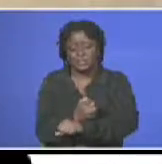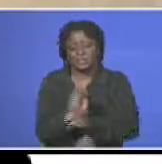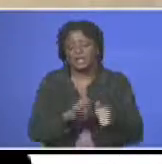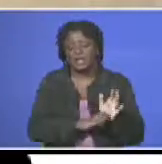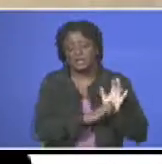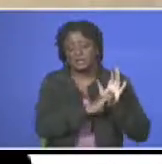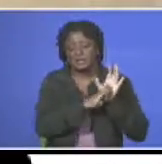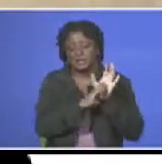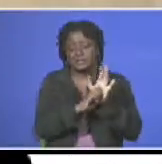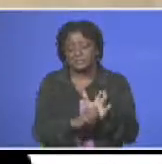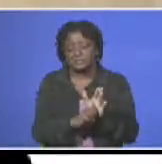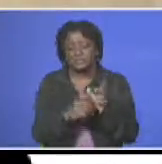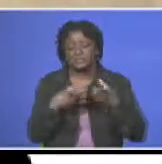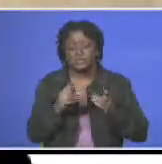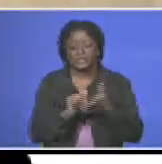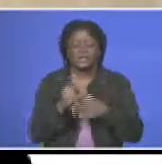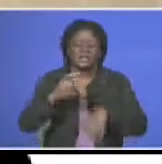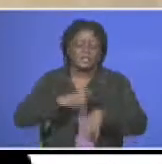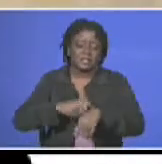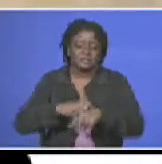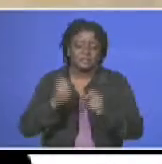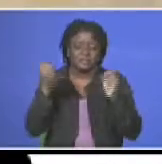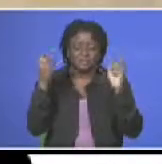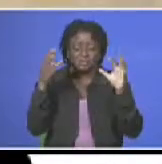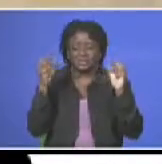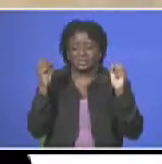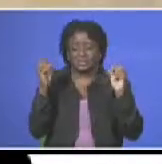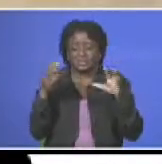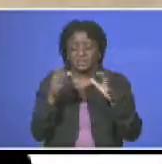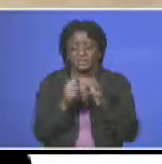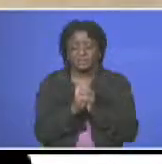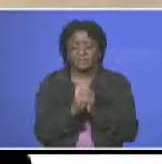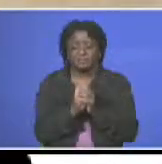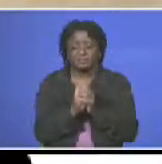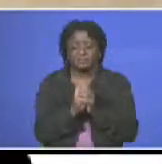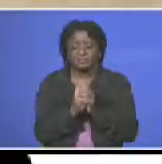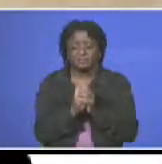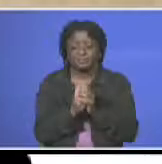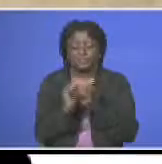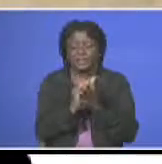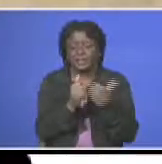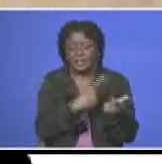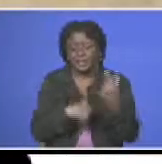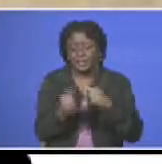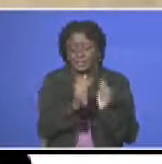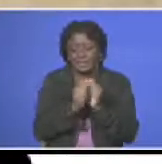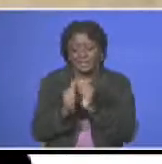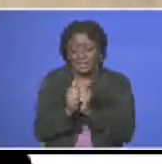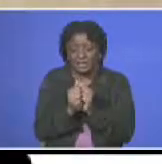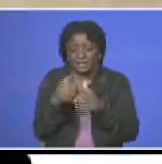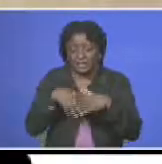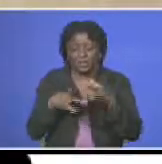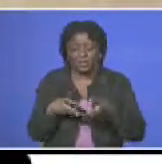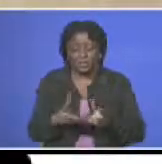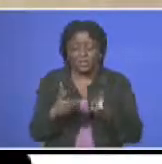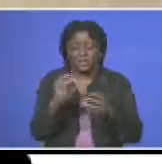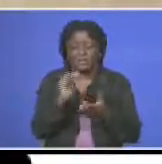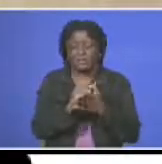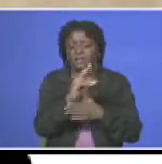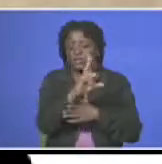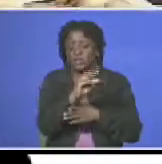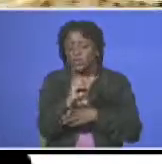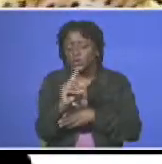exhibited during that time of emergency that came together in such a way that no